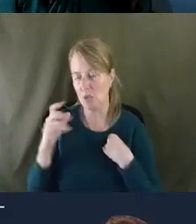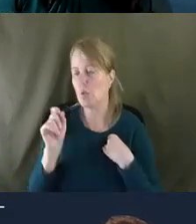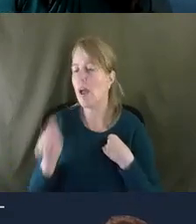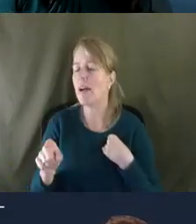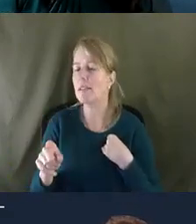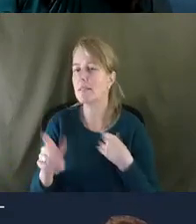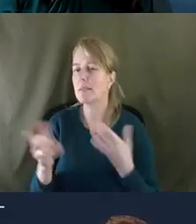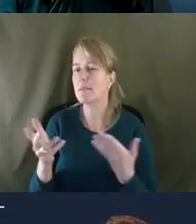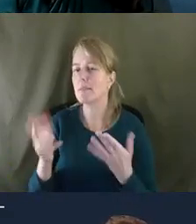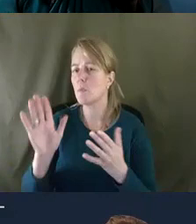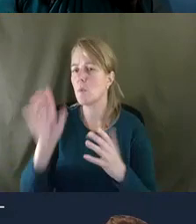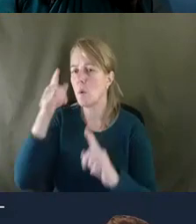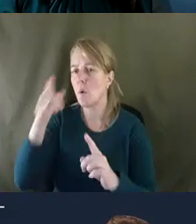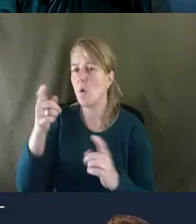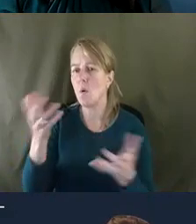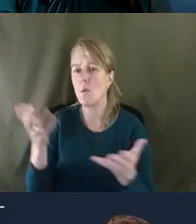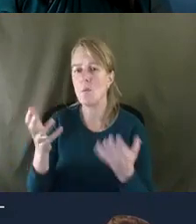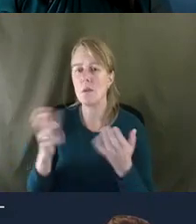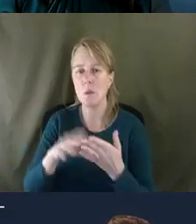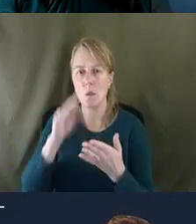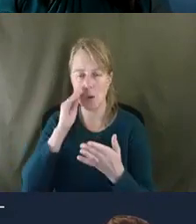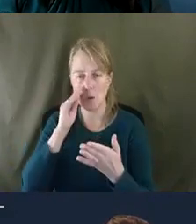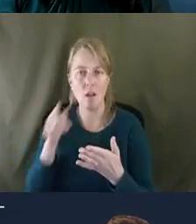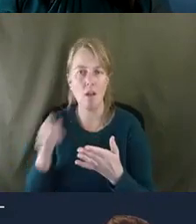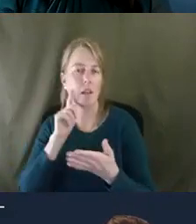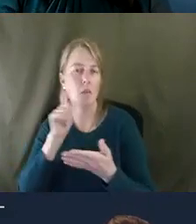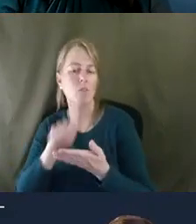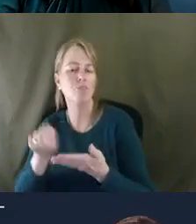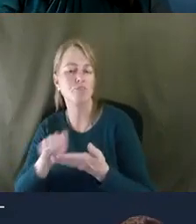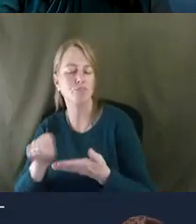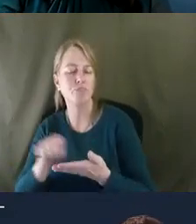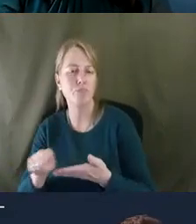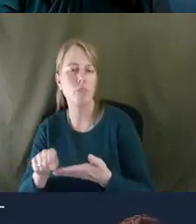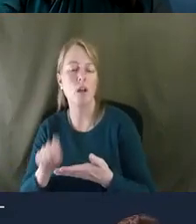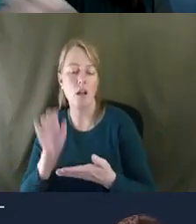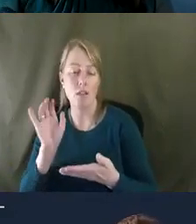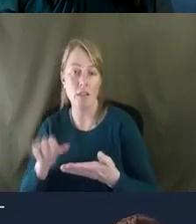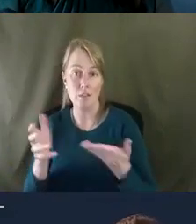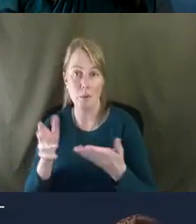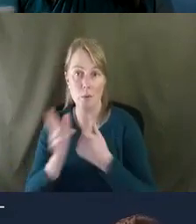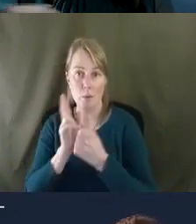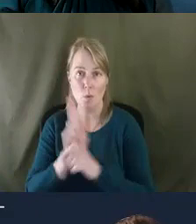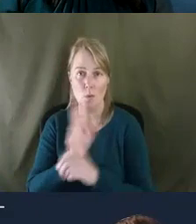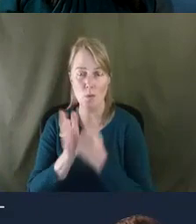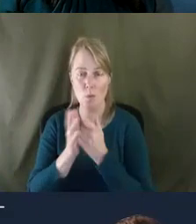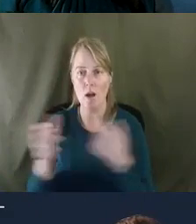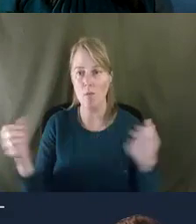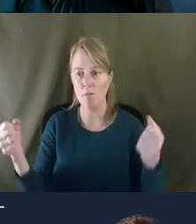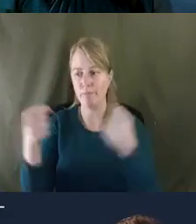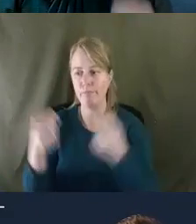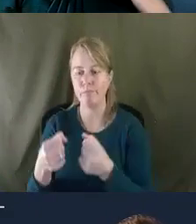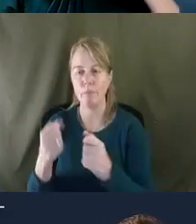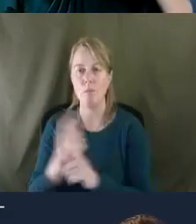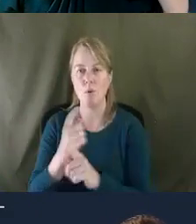hoping to learn by being in this program? And they'll outline some notes. And that's what you're going to use to help pair them with an appropriate